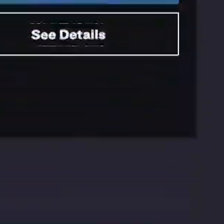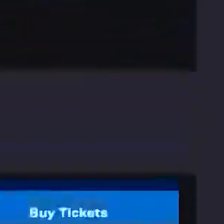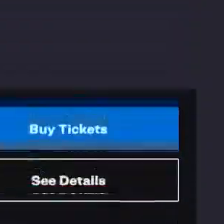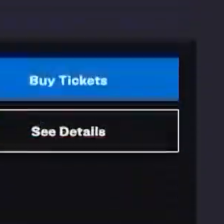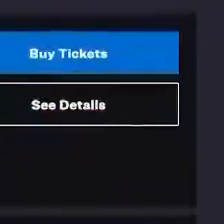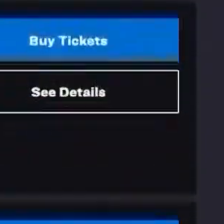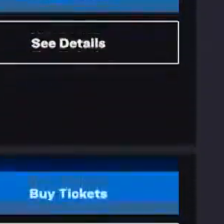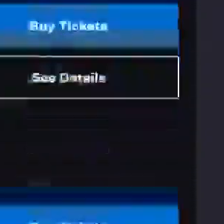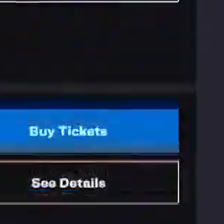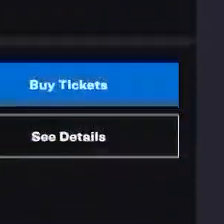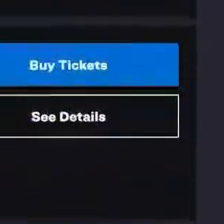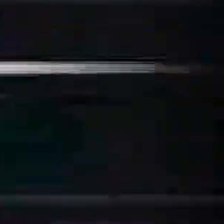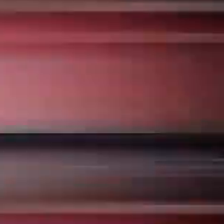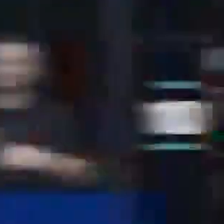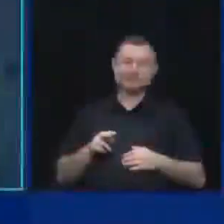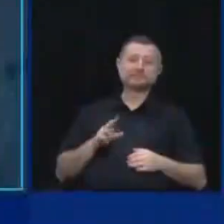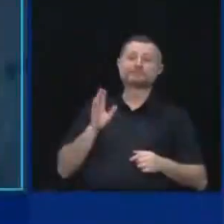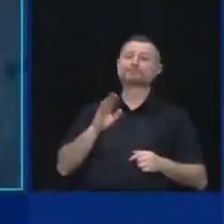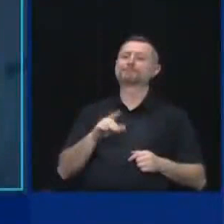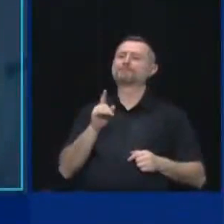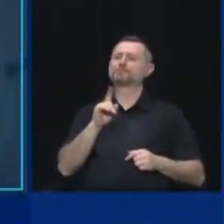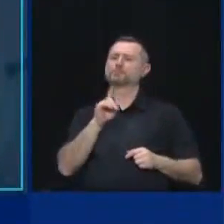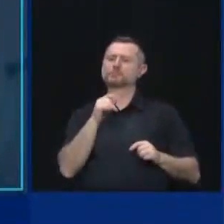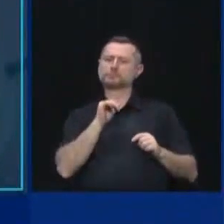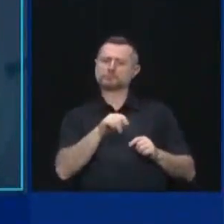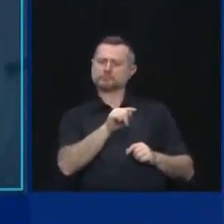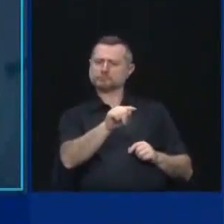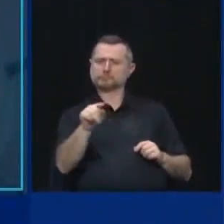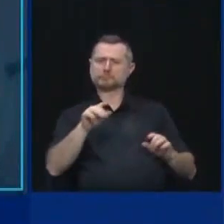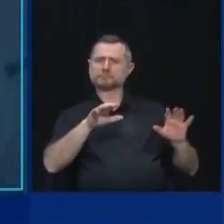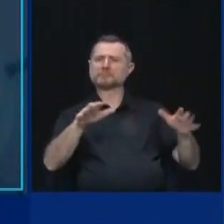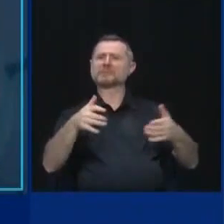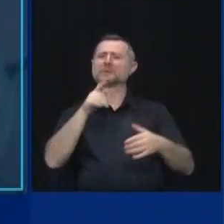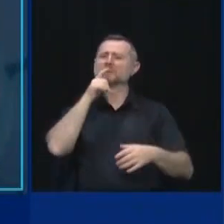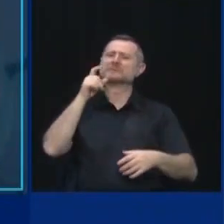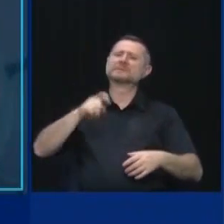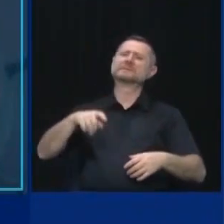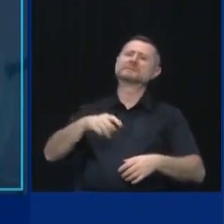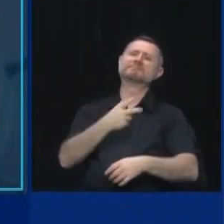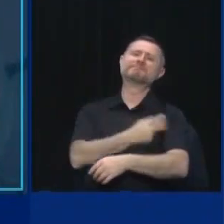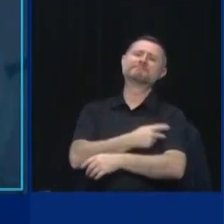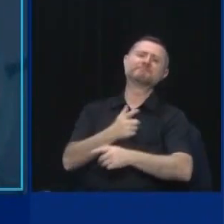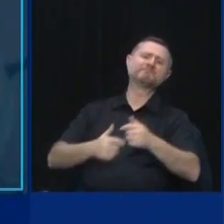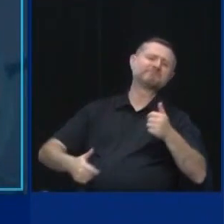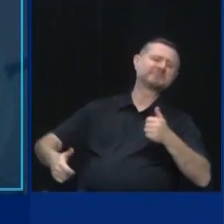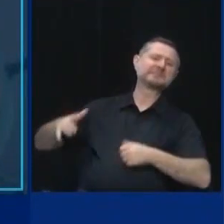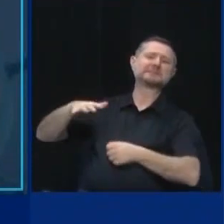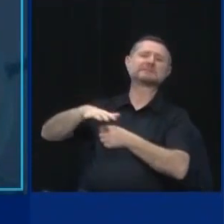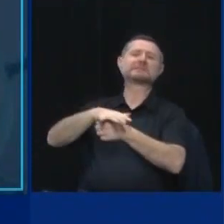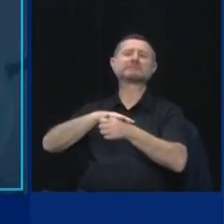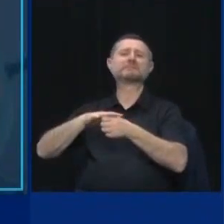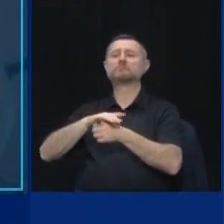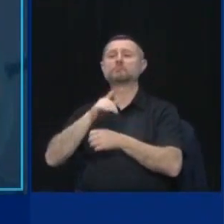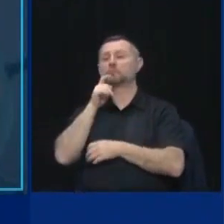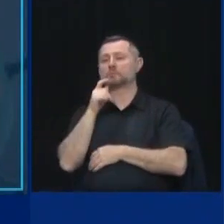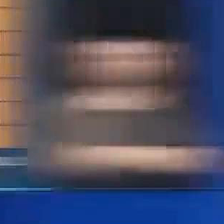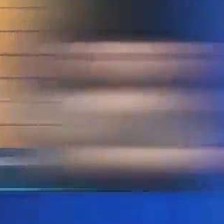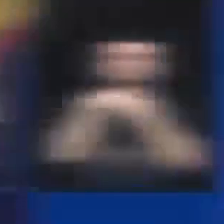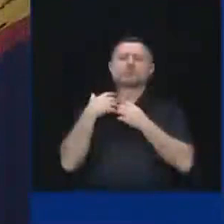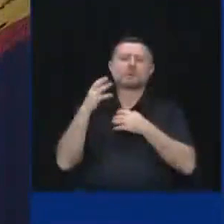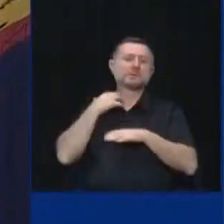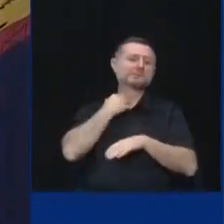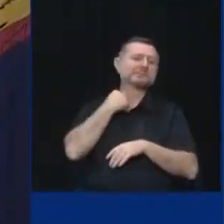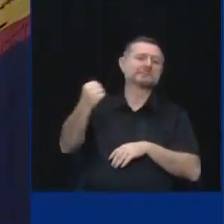vaccinations, which are down about 48%. And the newest challenge? The greatest need are the 12 to